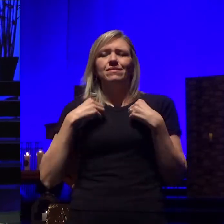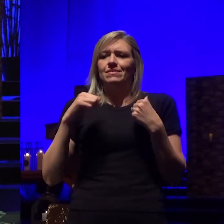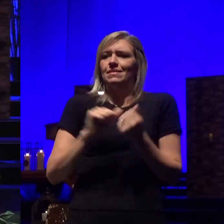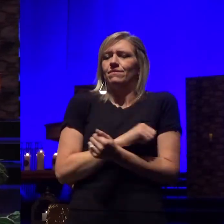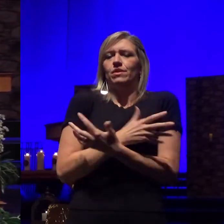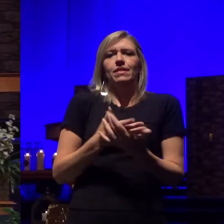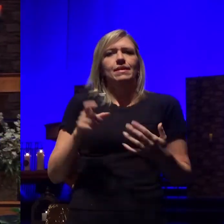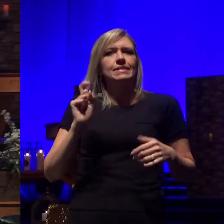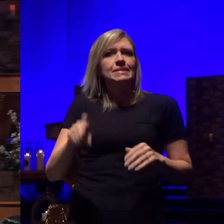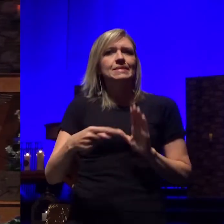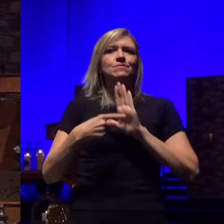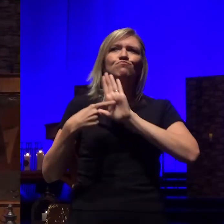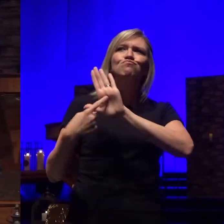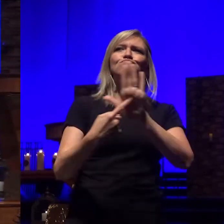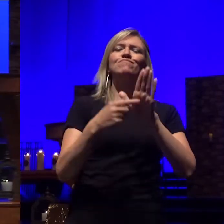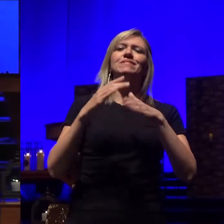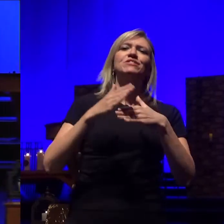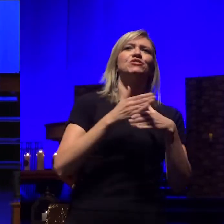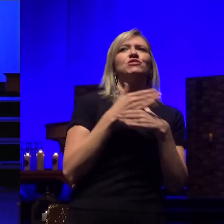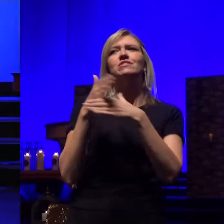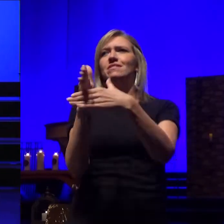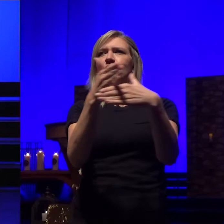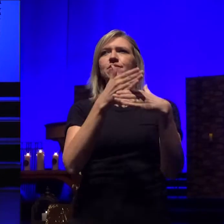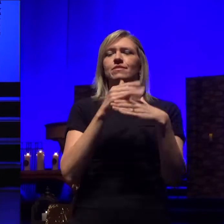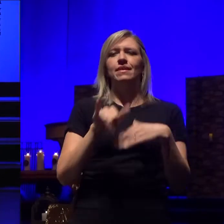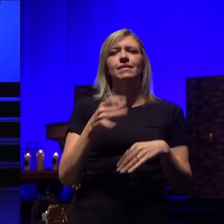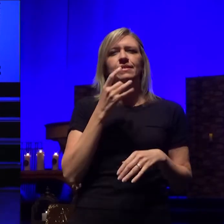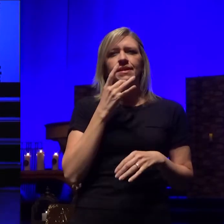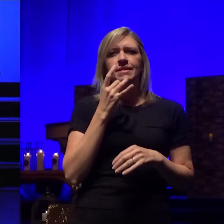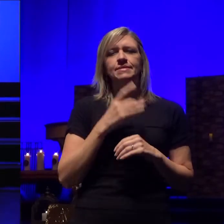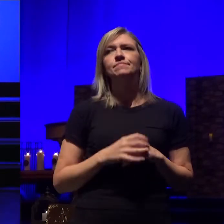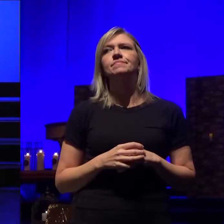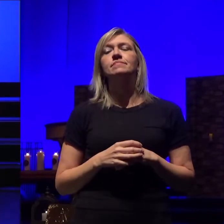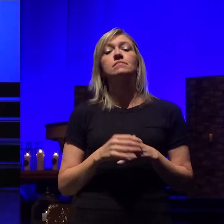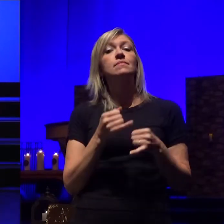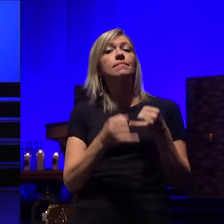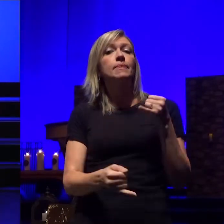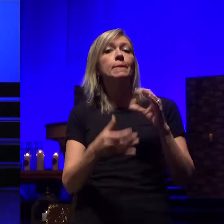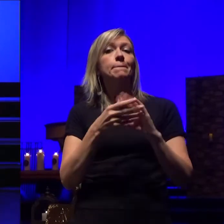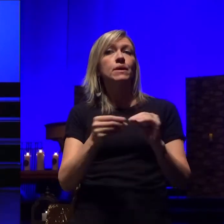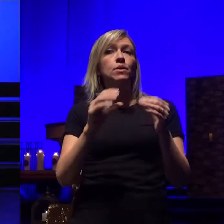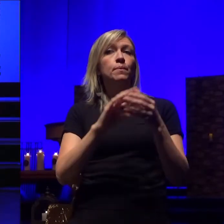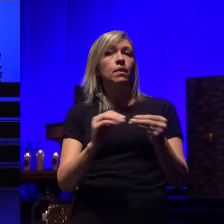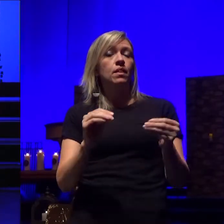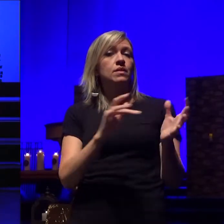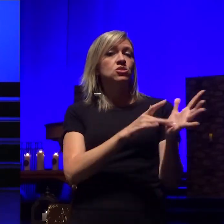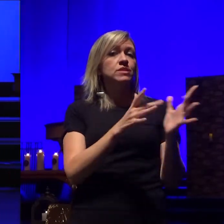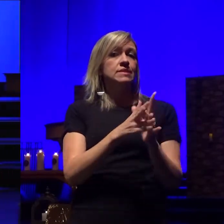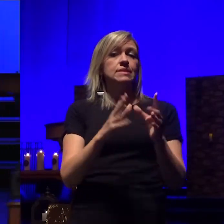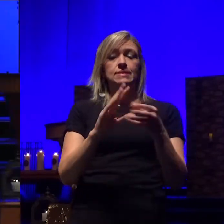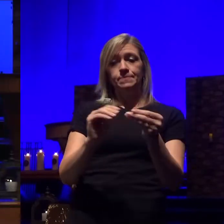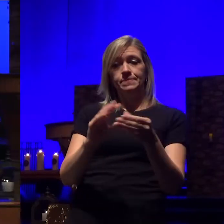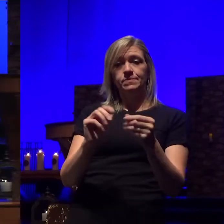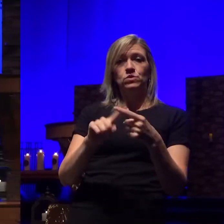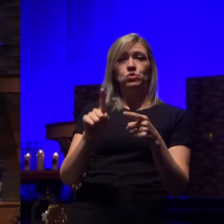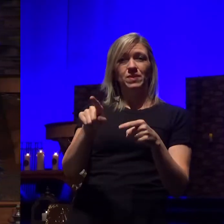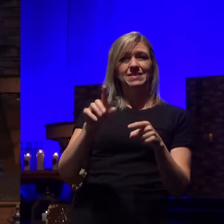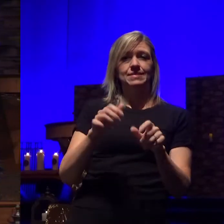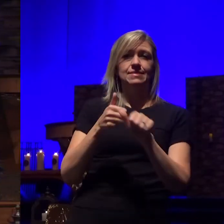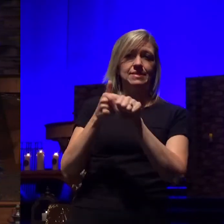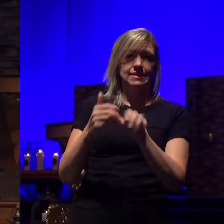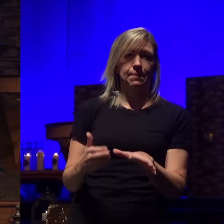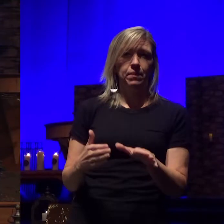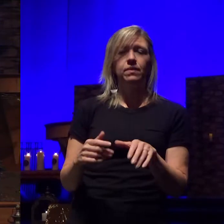and to share that light in that life. The final parable that Jesus tells to his disciples is the parable